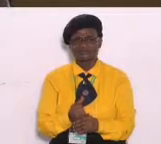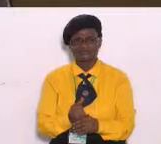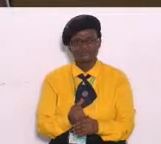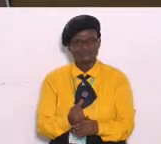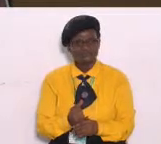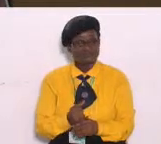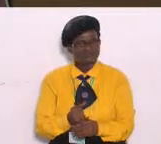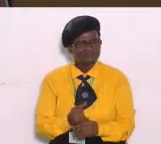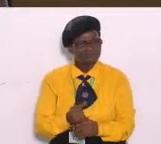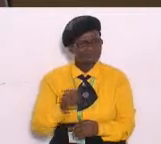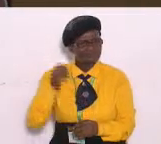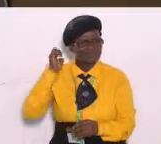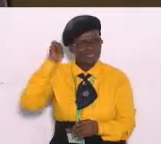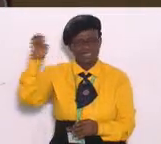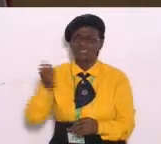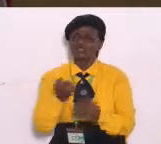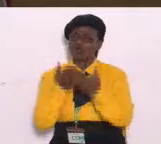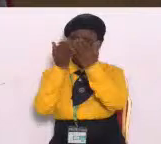They obey